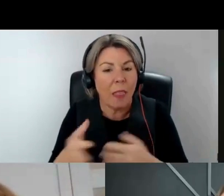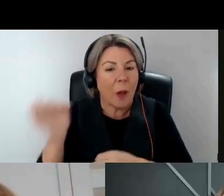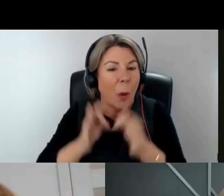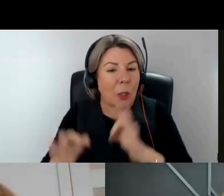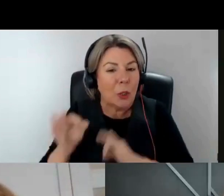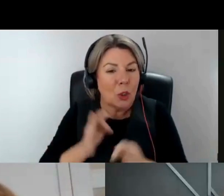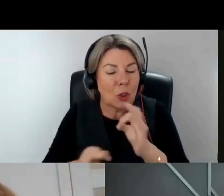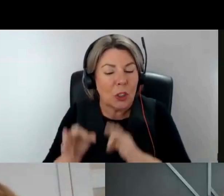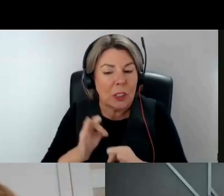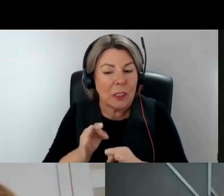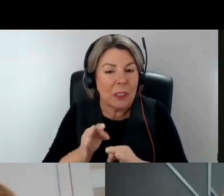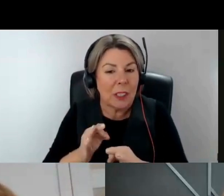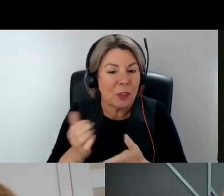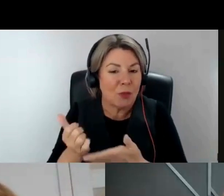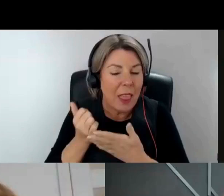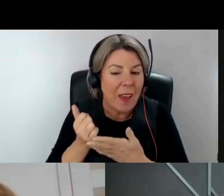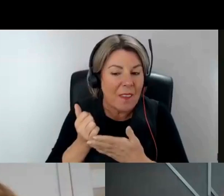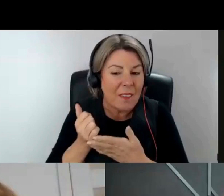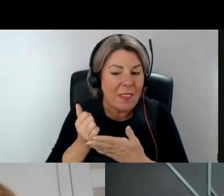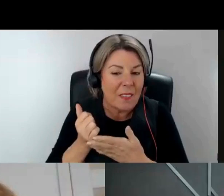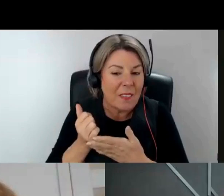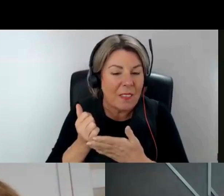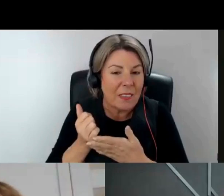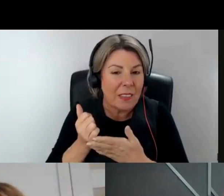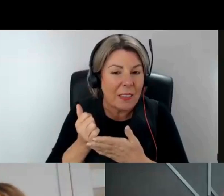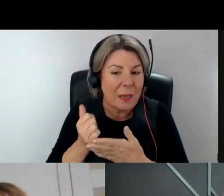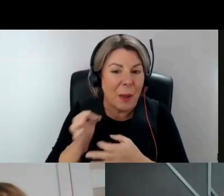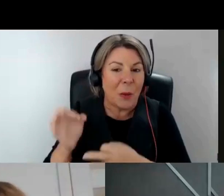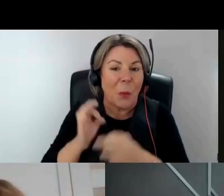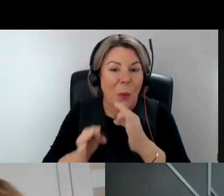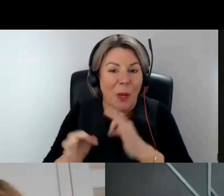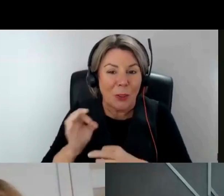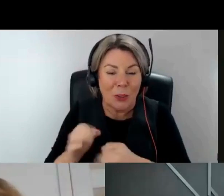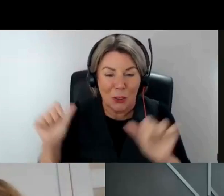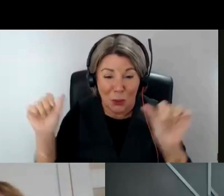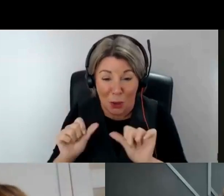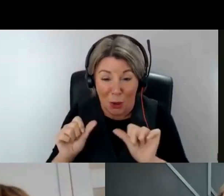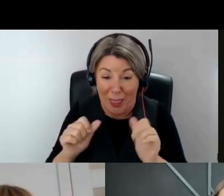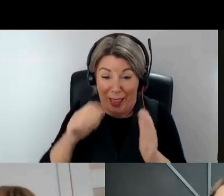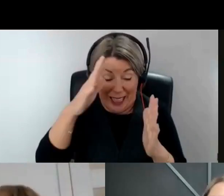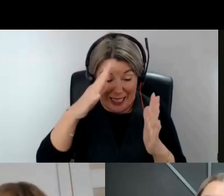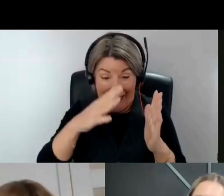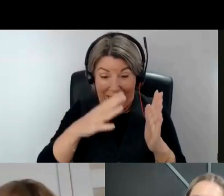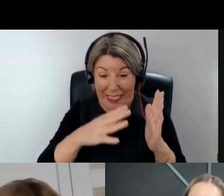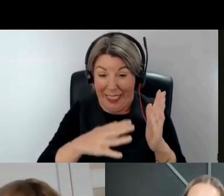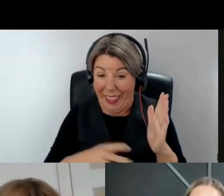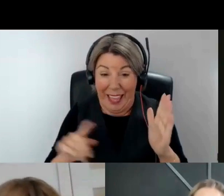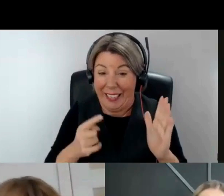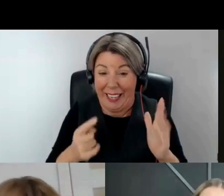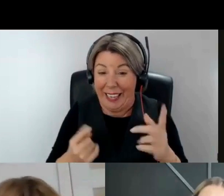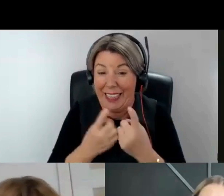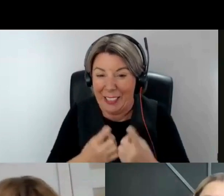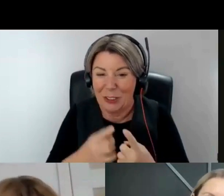say it's really helpful if you could keep the questions short, because sometimes they're so long it's hard to get to the actual